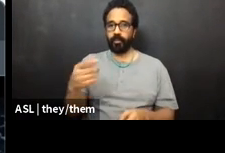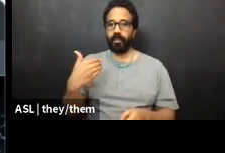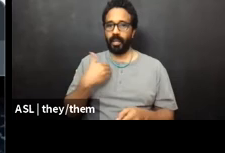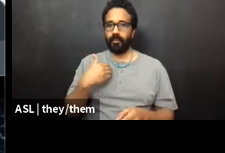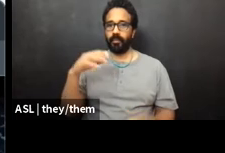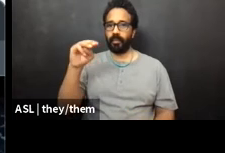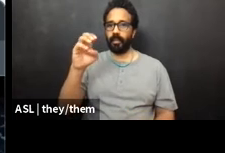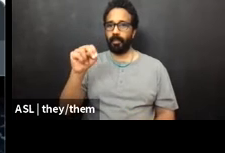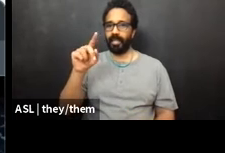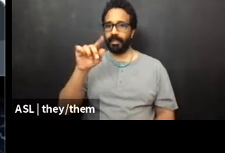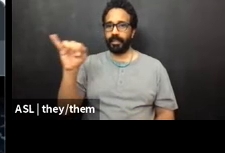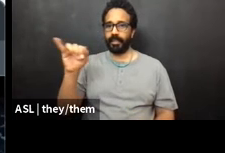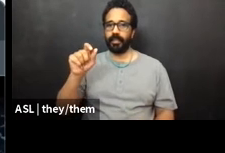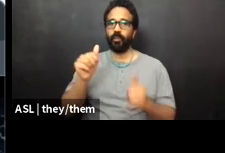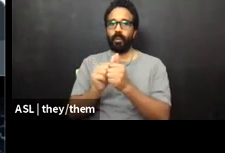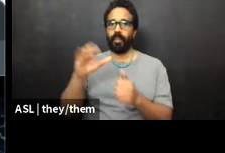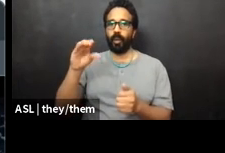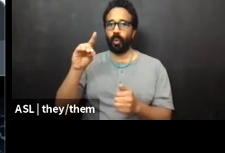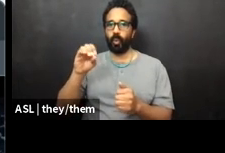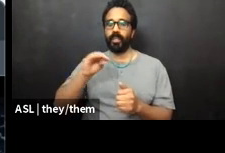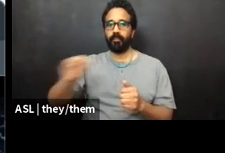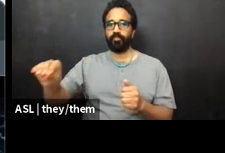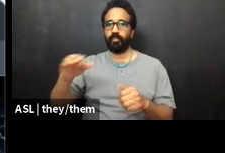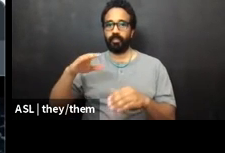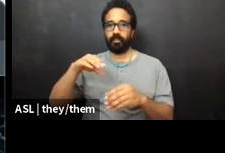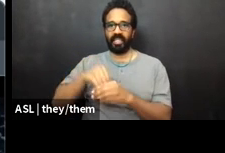So we'll let that kind of go in the background, generating a word cloud.